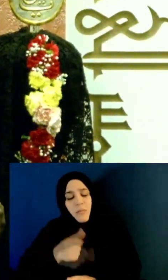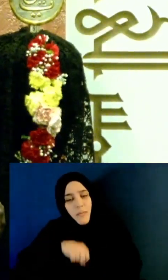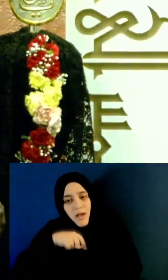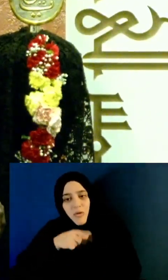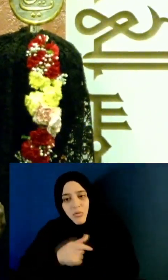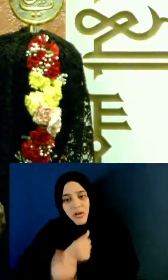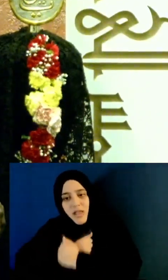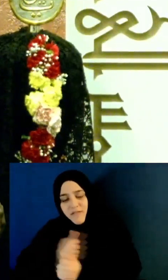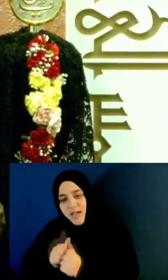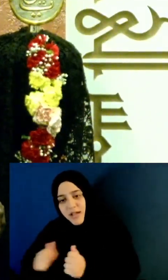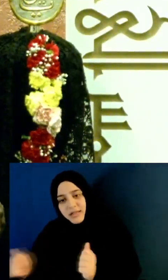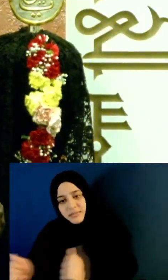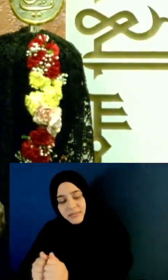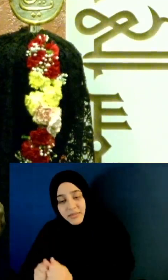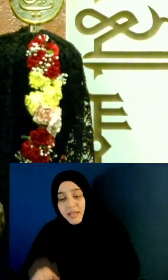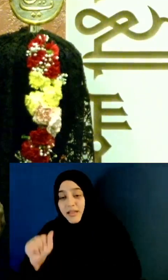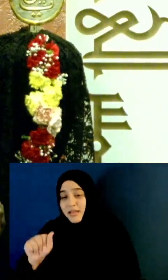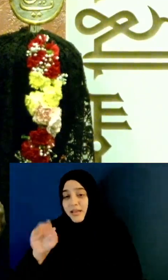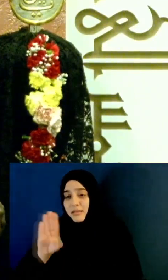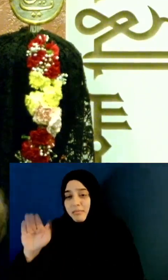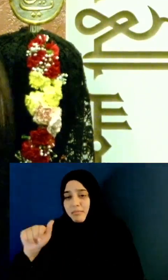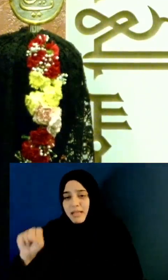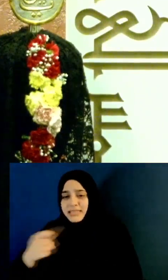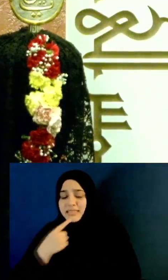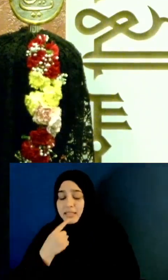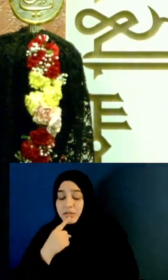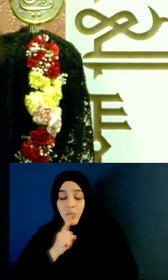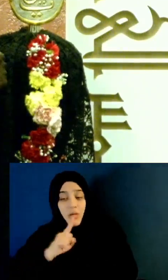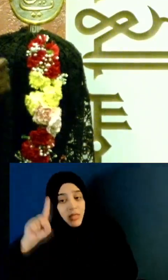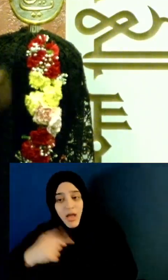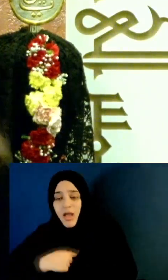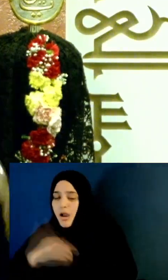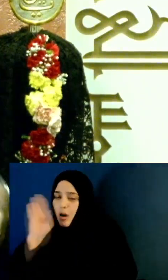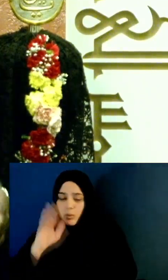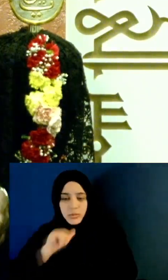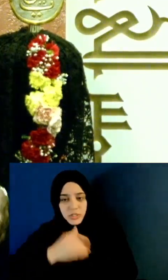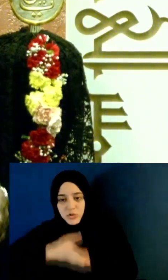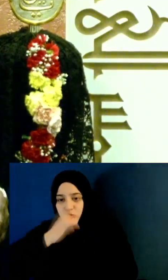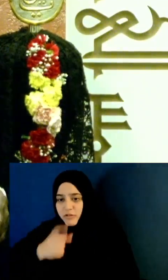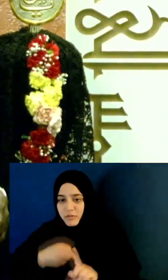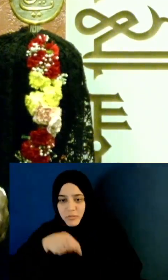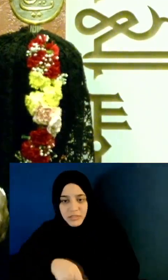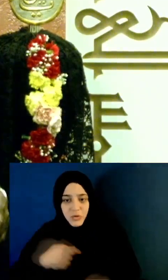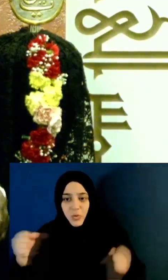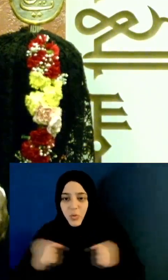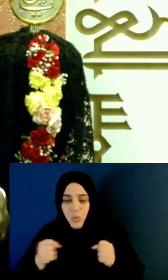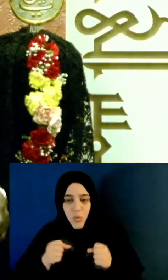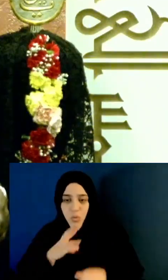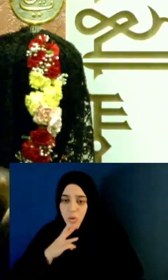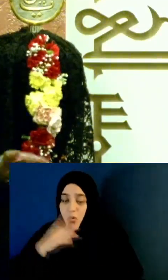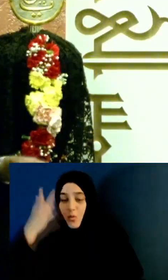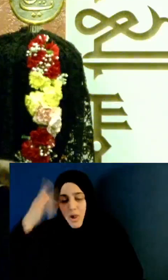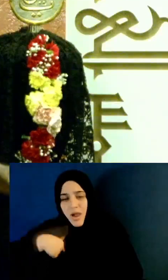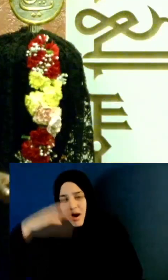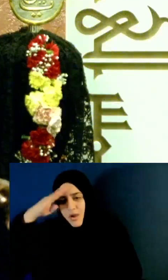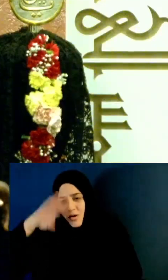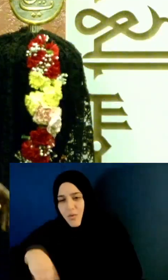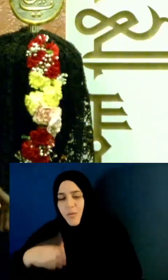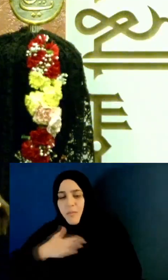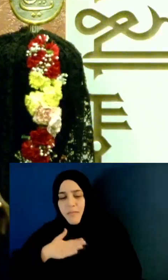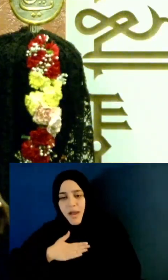Wallah, I will not drink from this cold water because I know my master is going to be fed from the syrup of death.